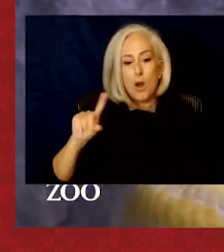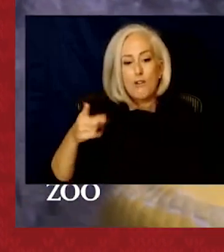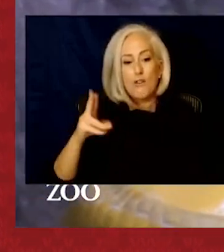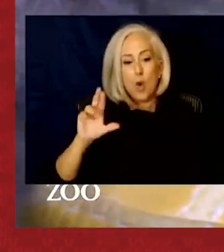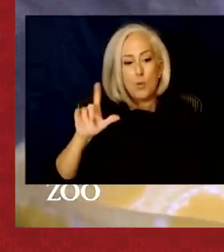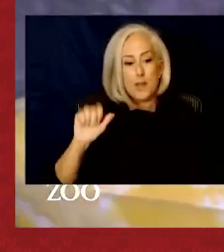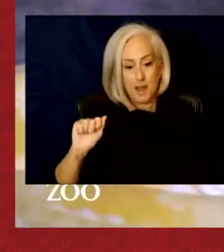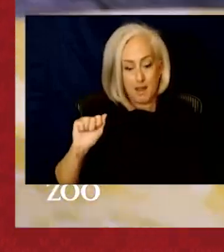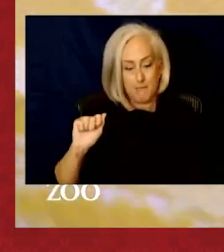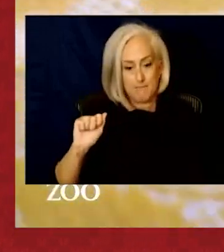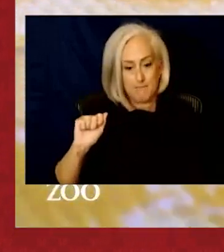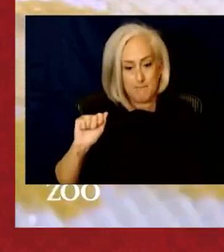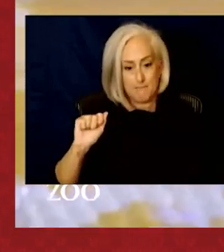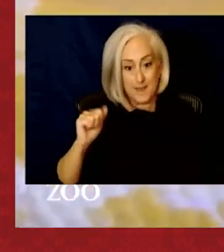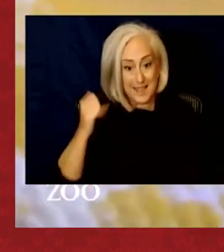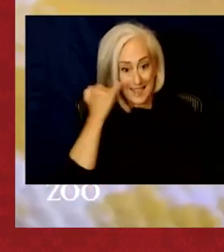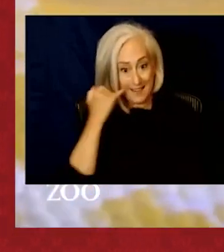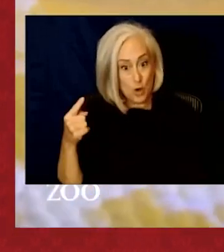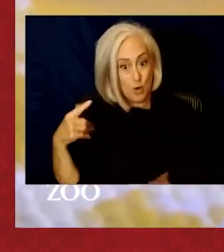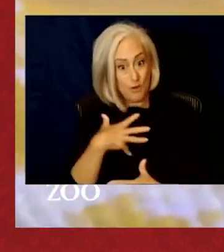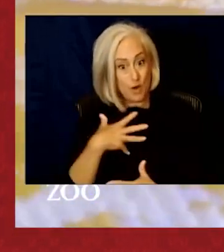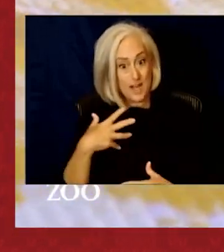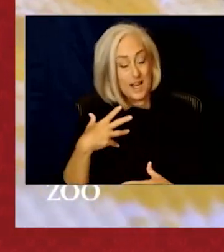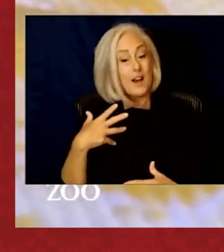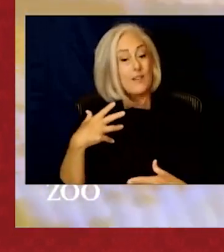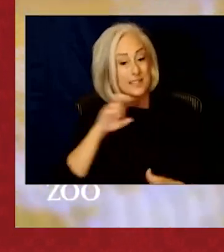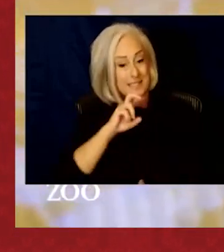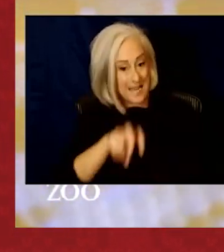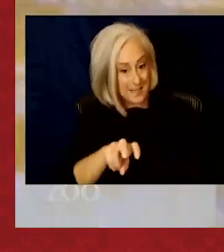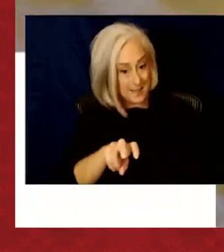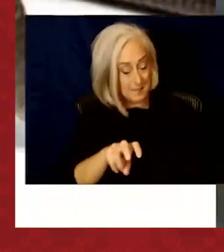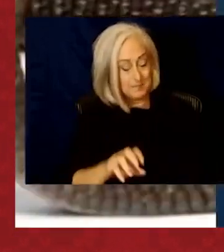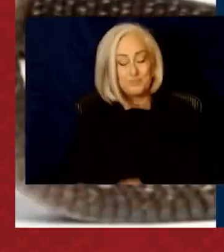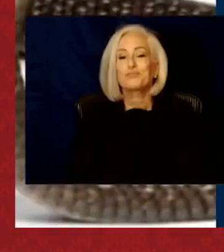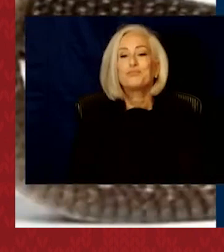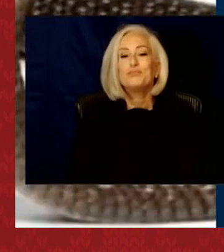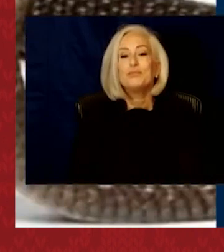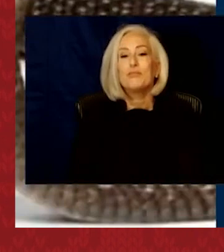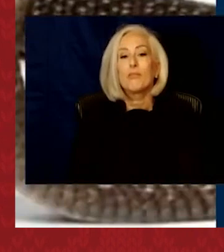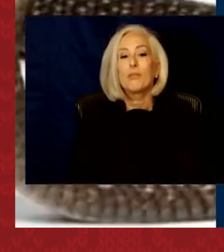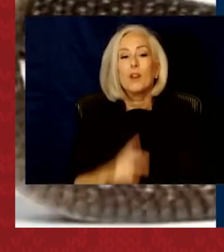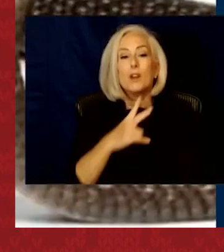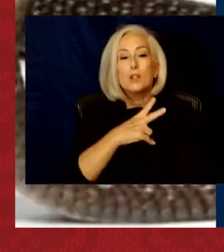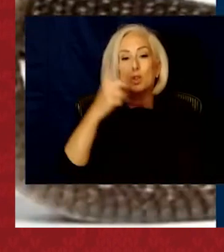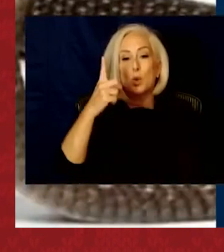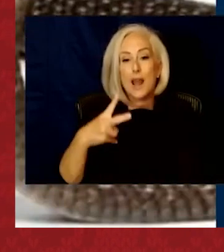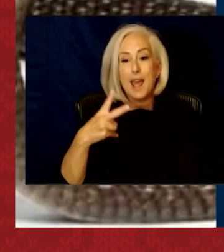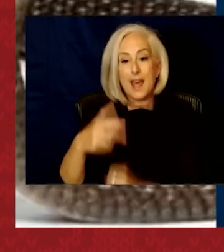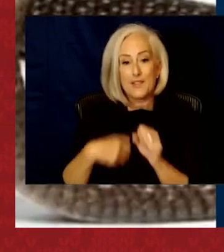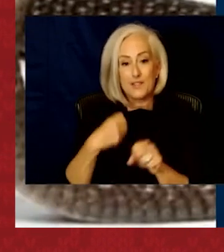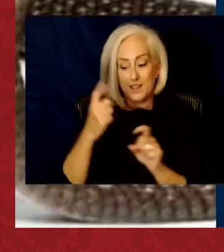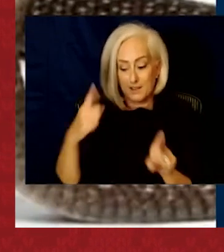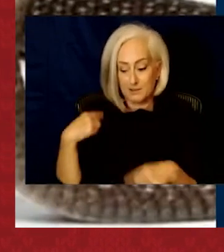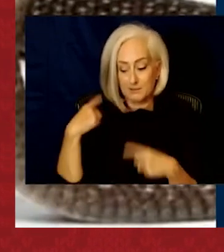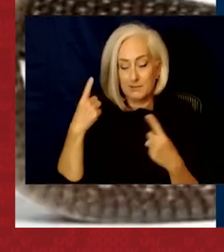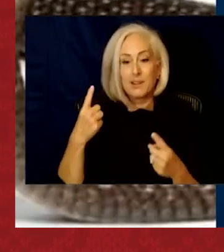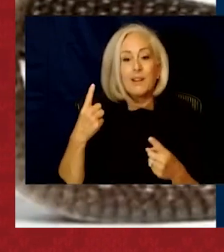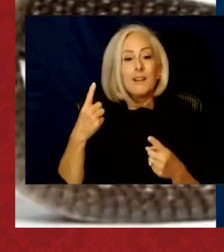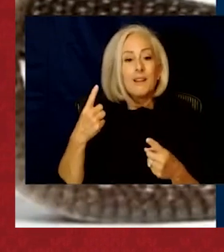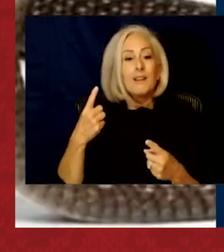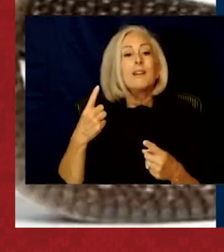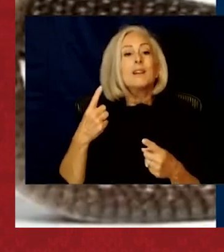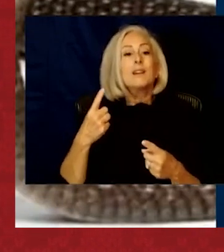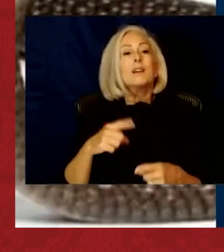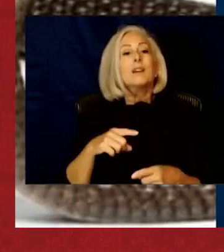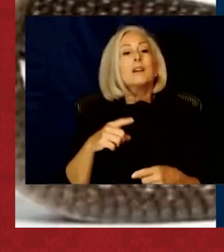ophidiophobia, the fear of snakes. In the last 2 years, more than 2.5 million snake bites around the world have caused 100,000